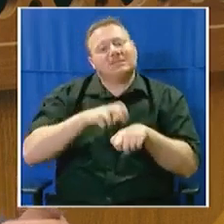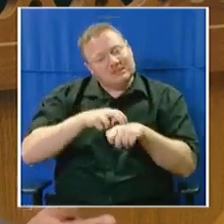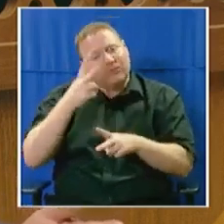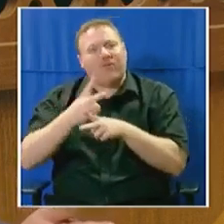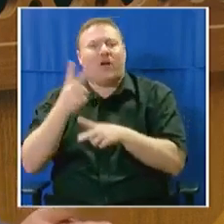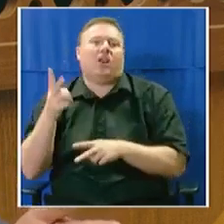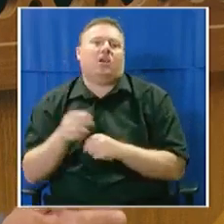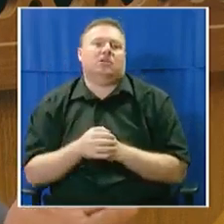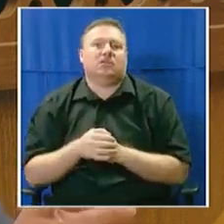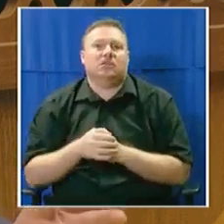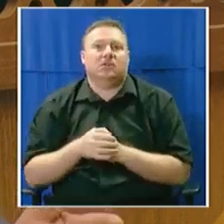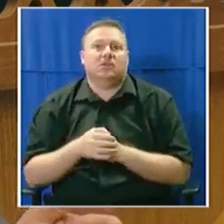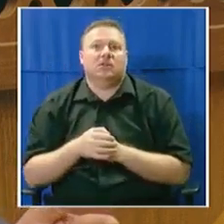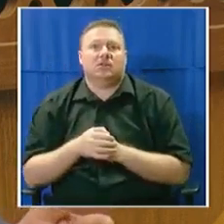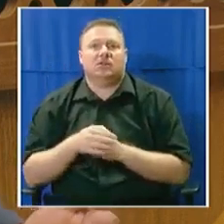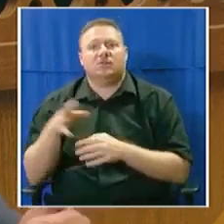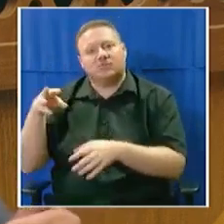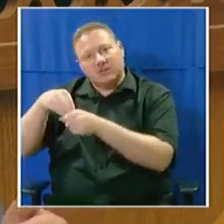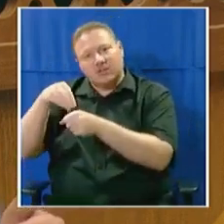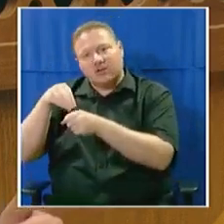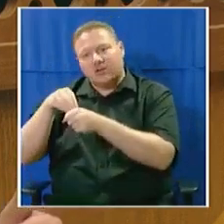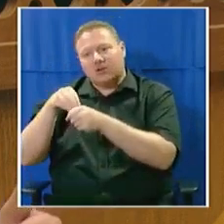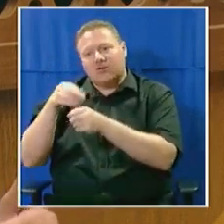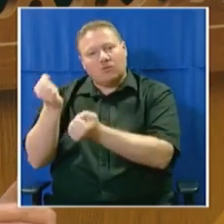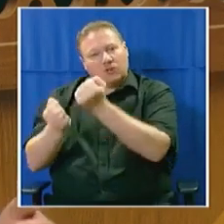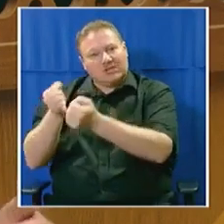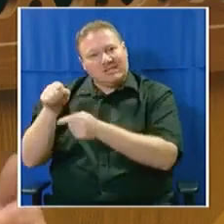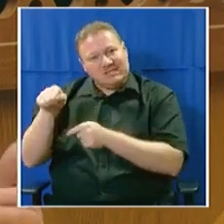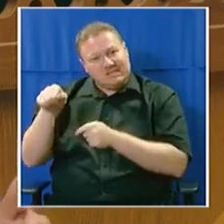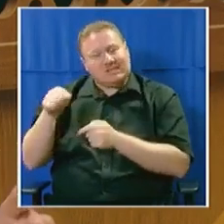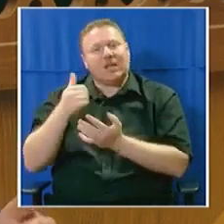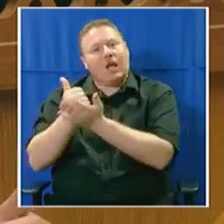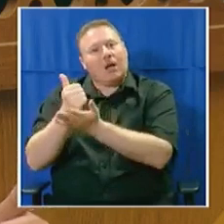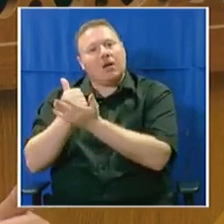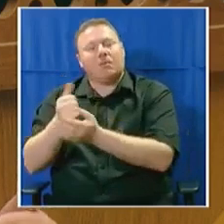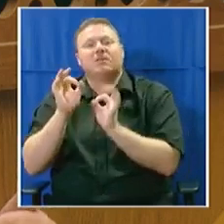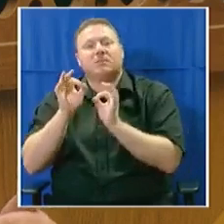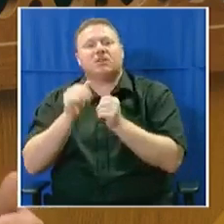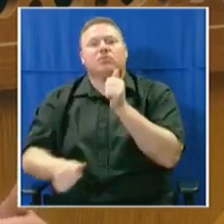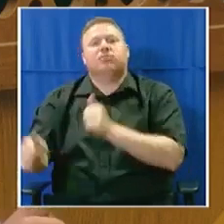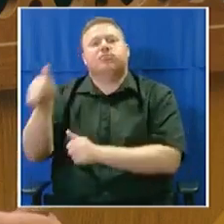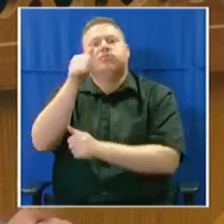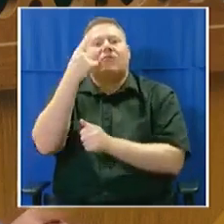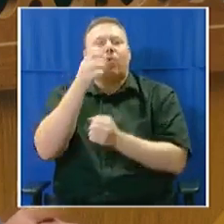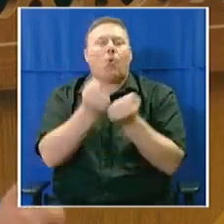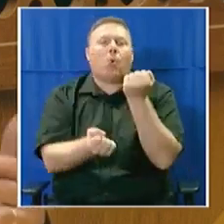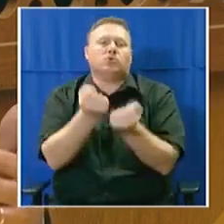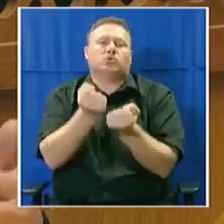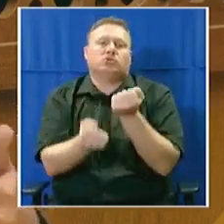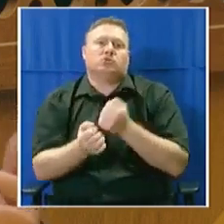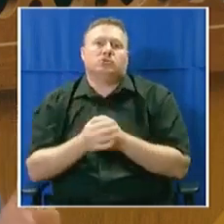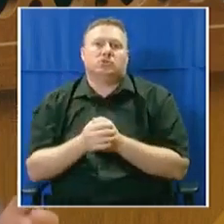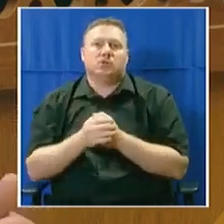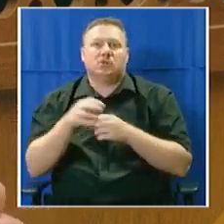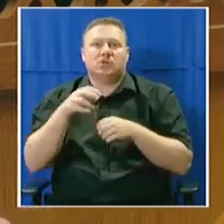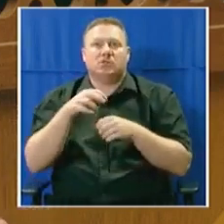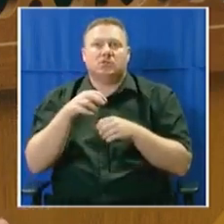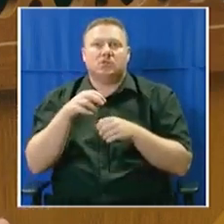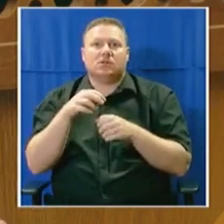should be engagements with the Chief Justice and heads of court. These informal engagements will be to engage and to